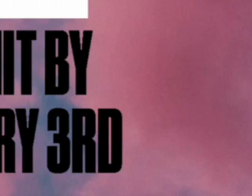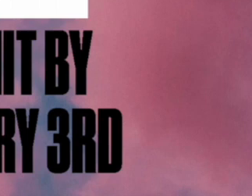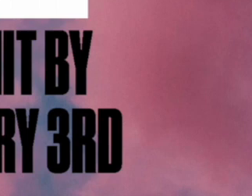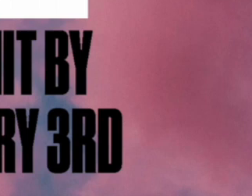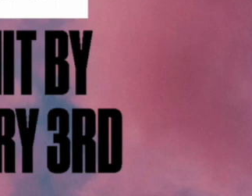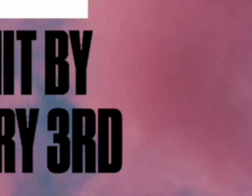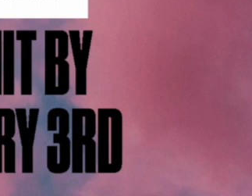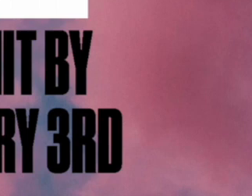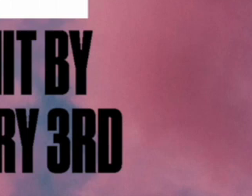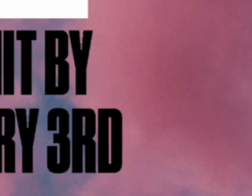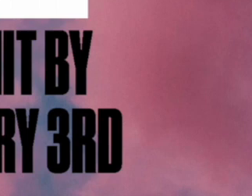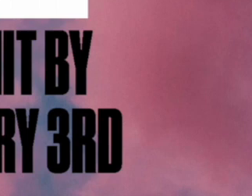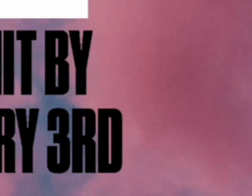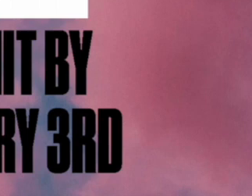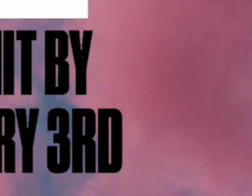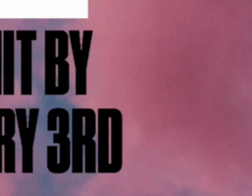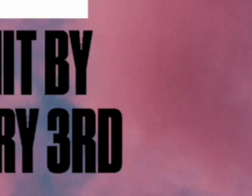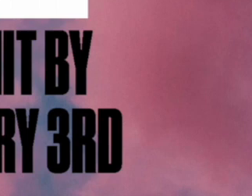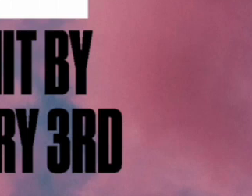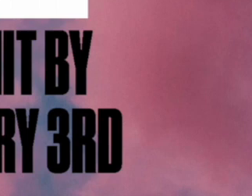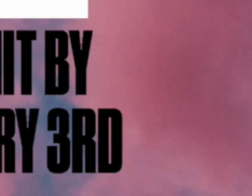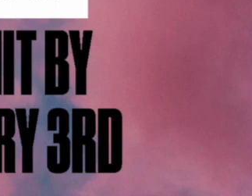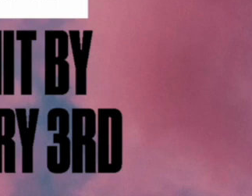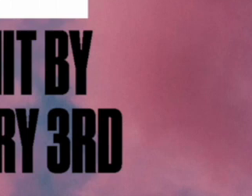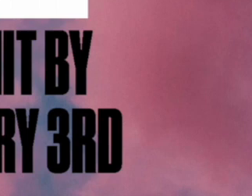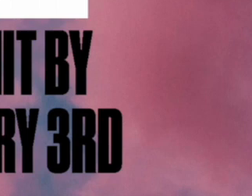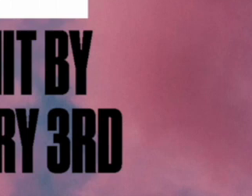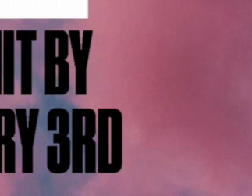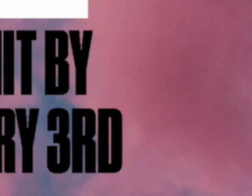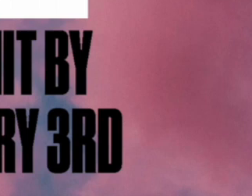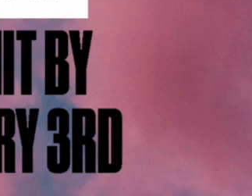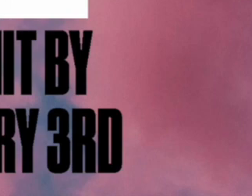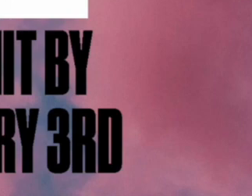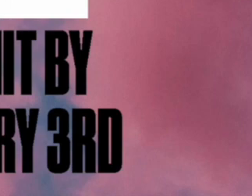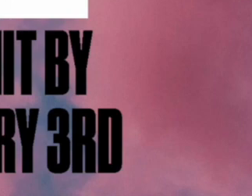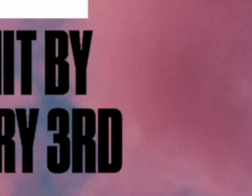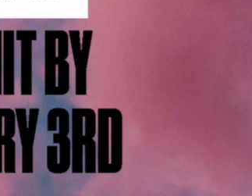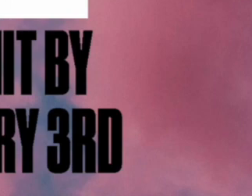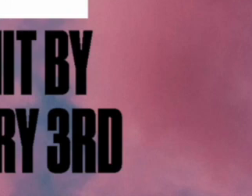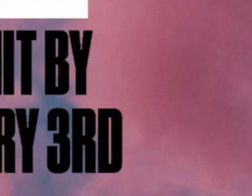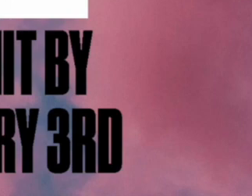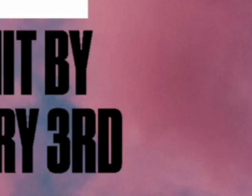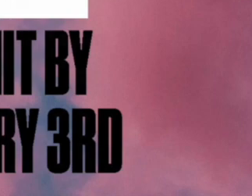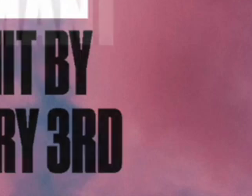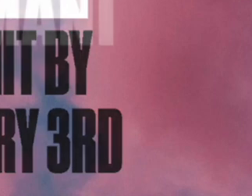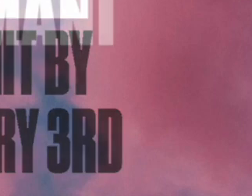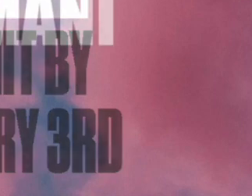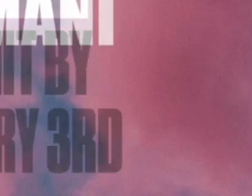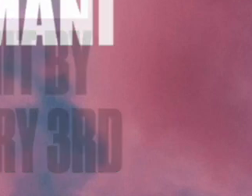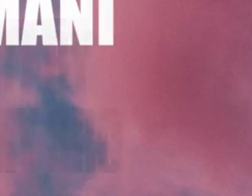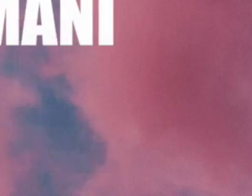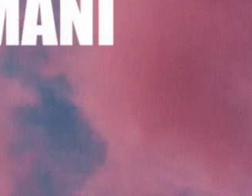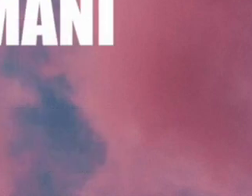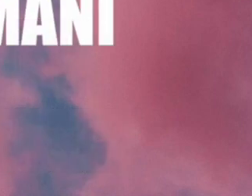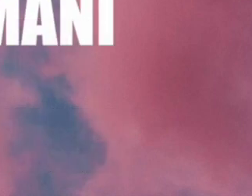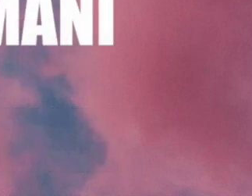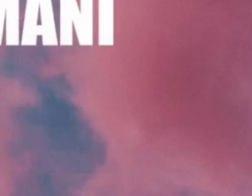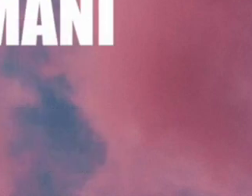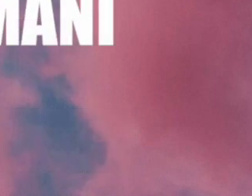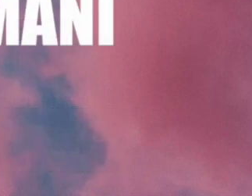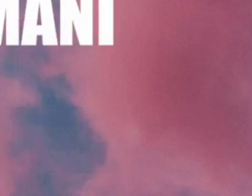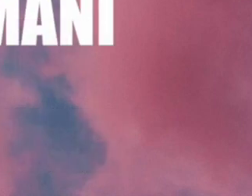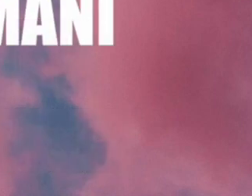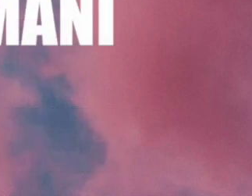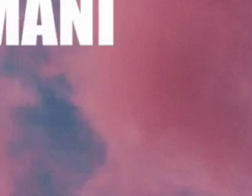with the fist up. Revolution gotta stay brown. I'm a brown skin lady with a brown skin baby, and I'll keep making more. I'll keep making more. I'm a